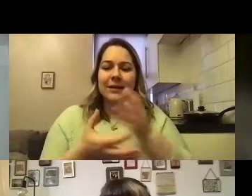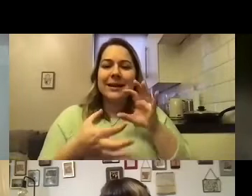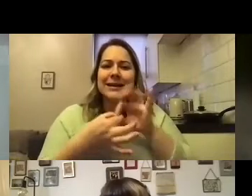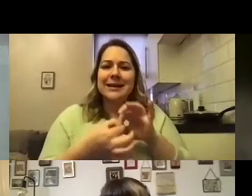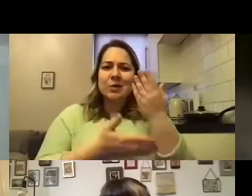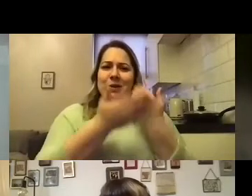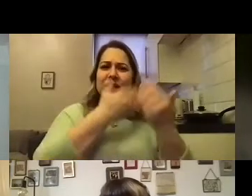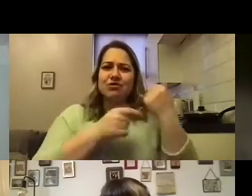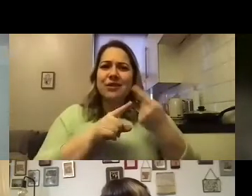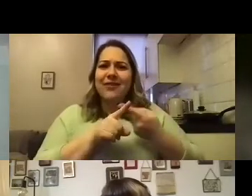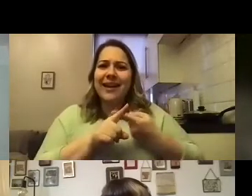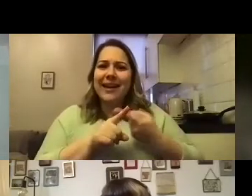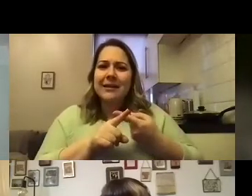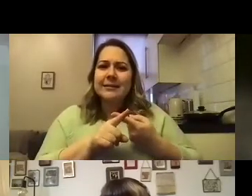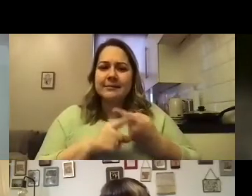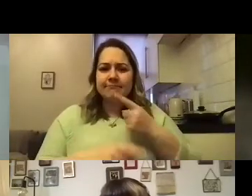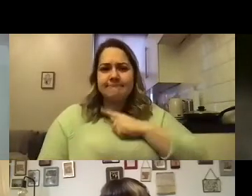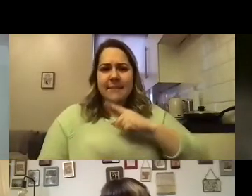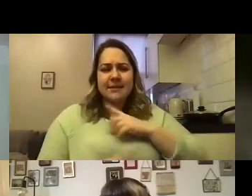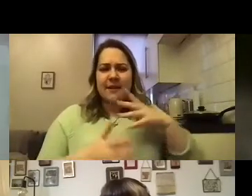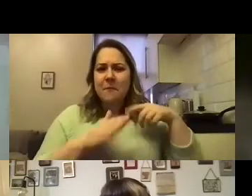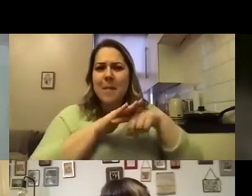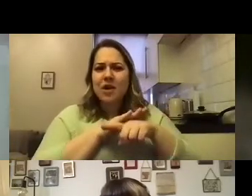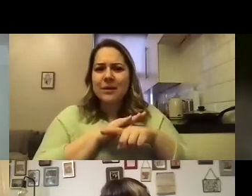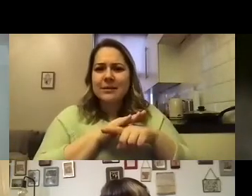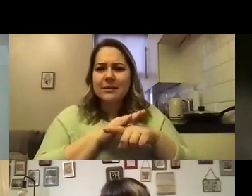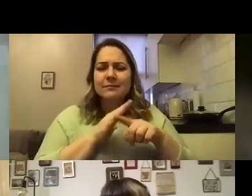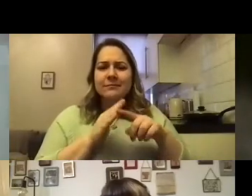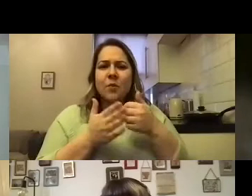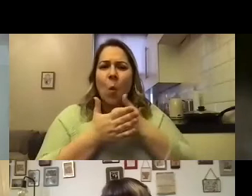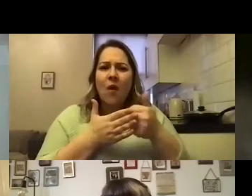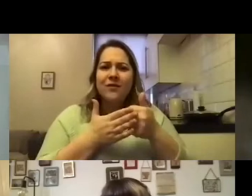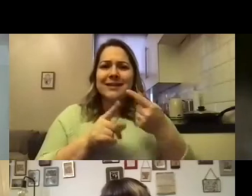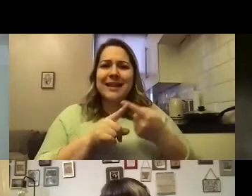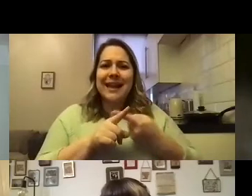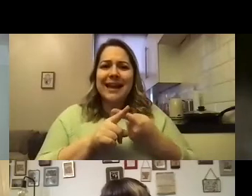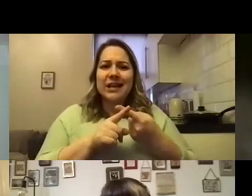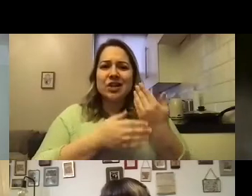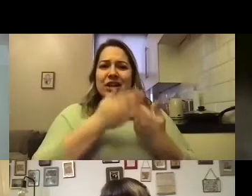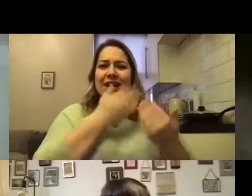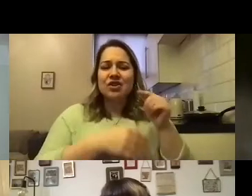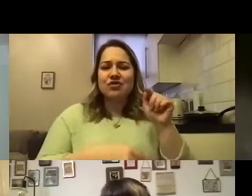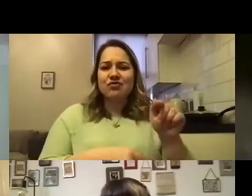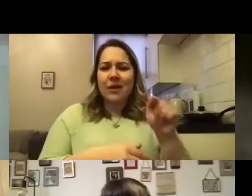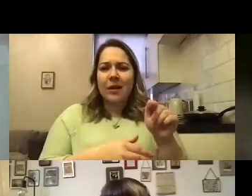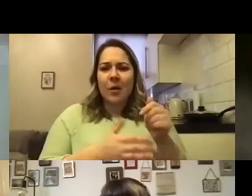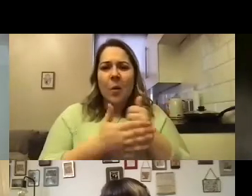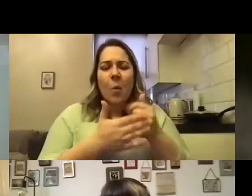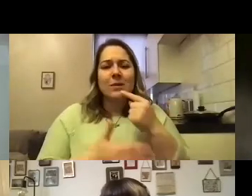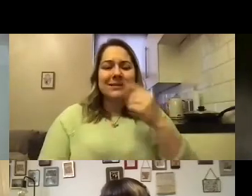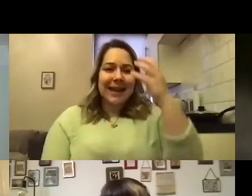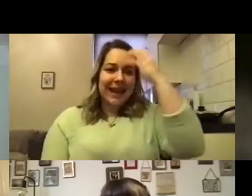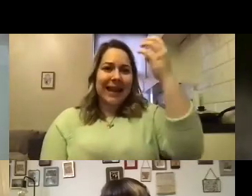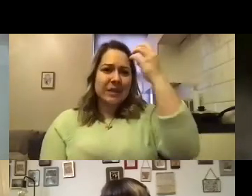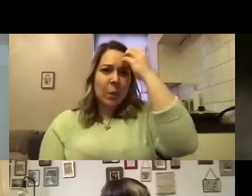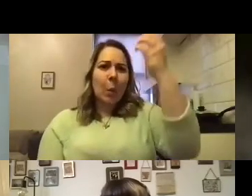England. Because for me as a migrant, often the English history, and I come from a former colonized country, is all about kings and queens